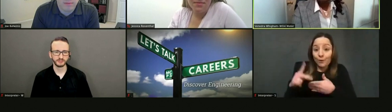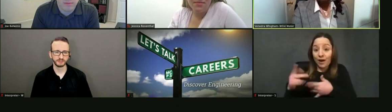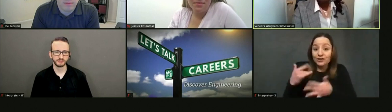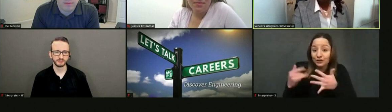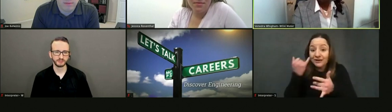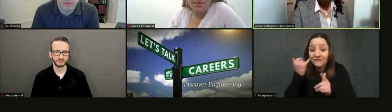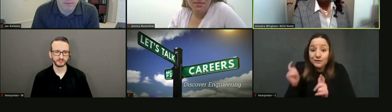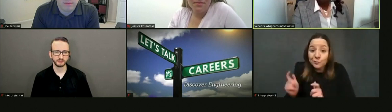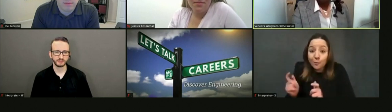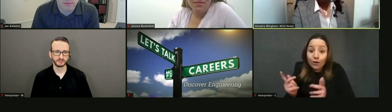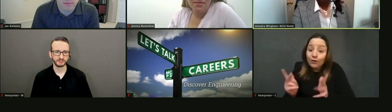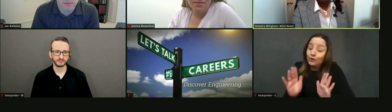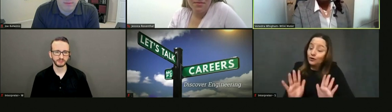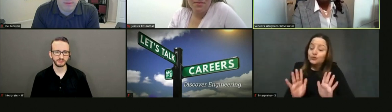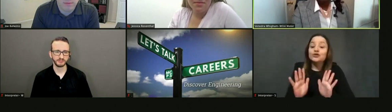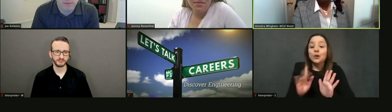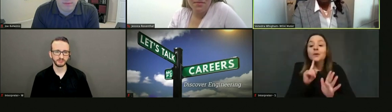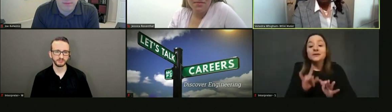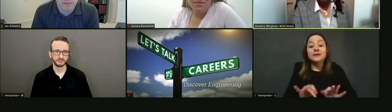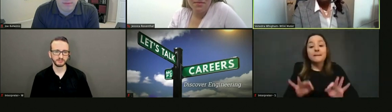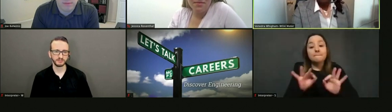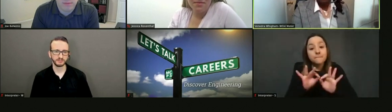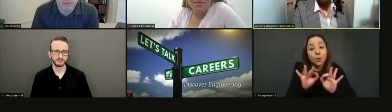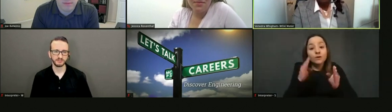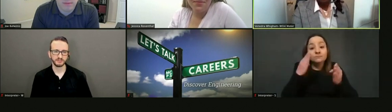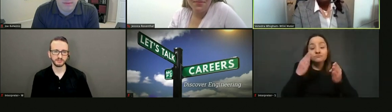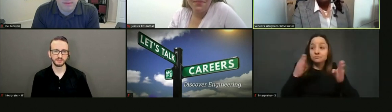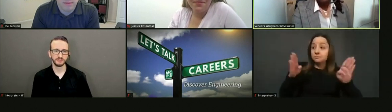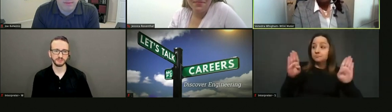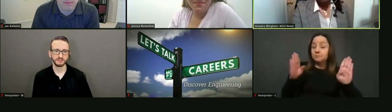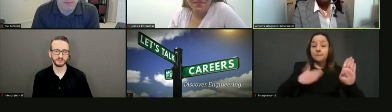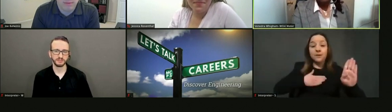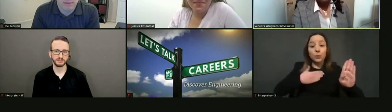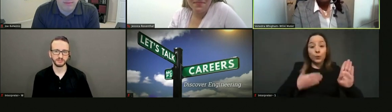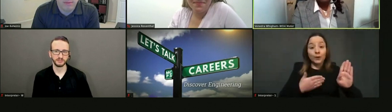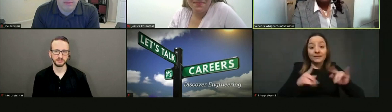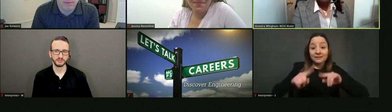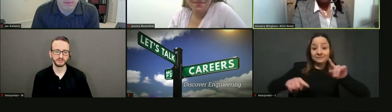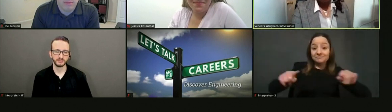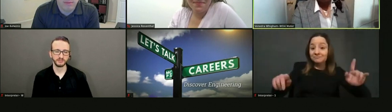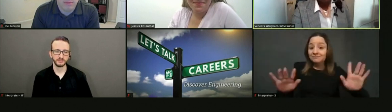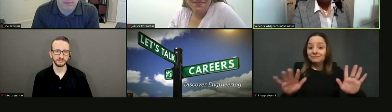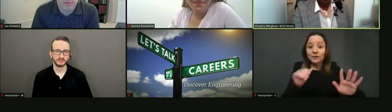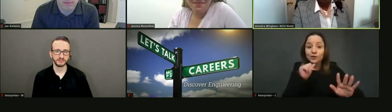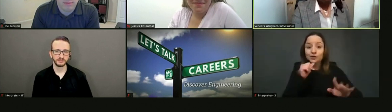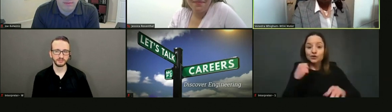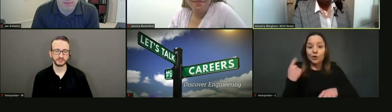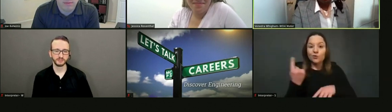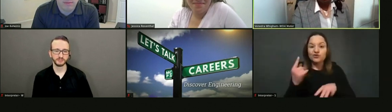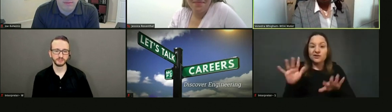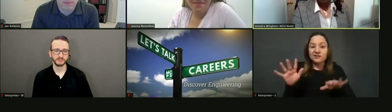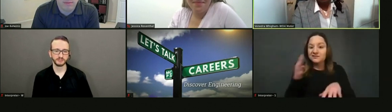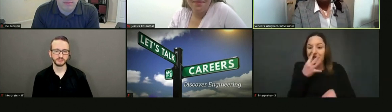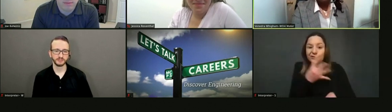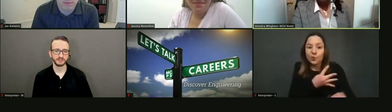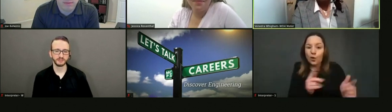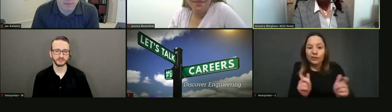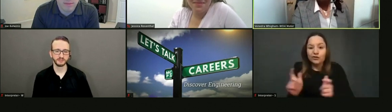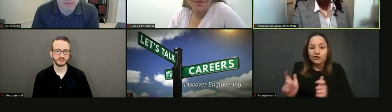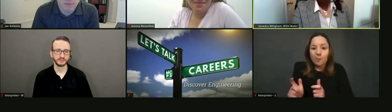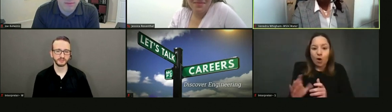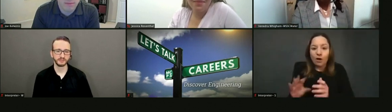interactions. So it's important to keep your eyes open and not just discount smaller